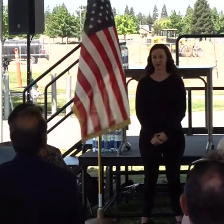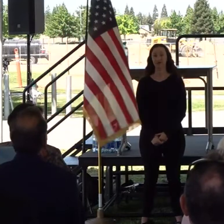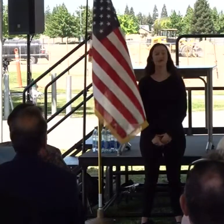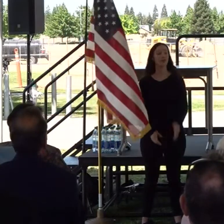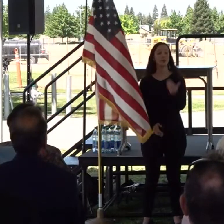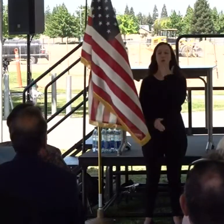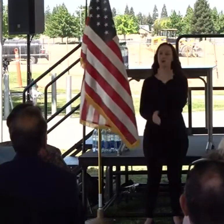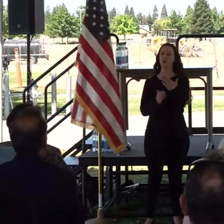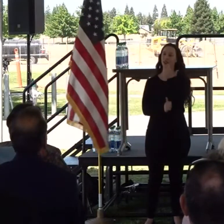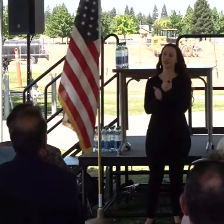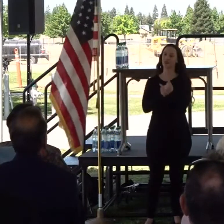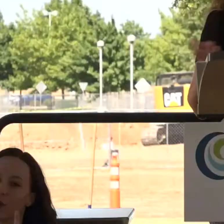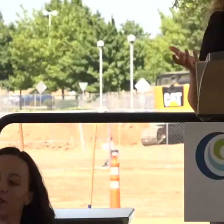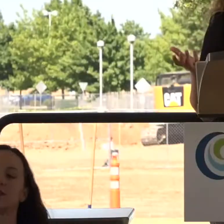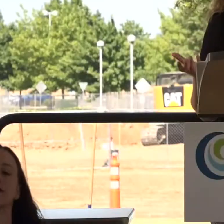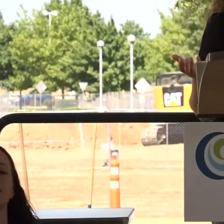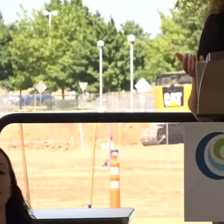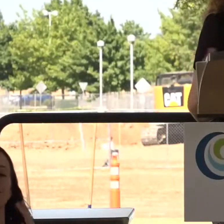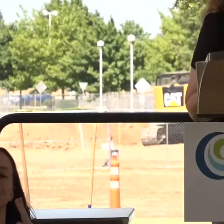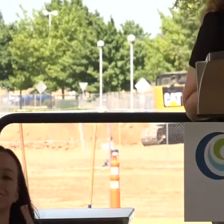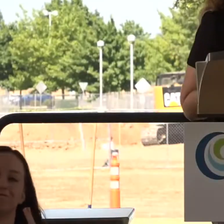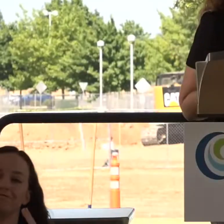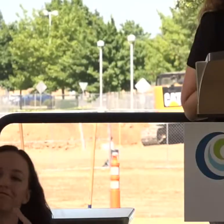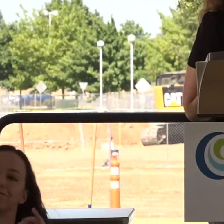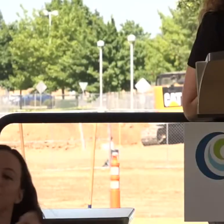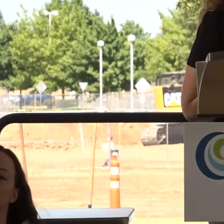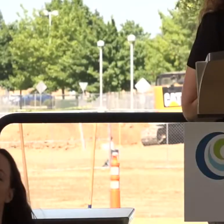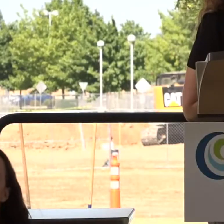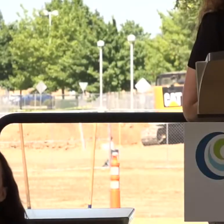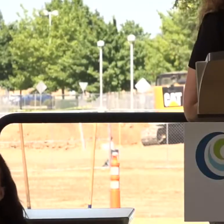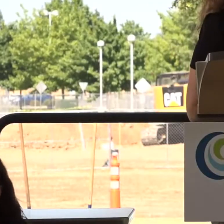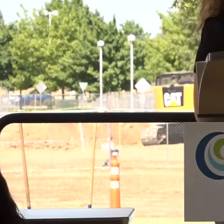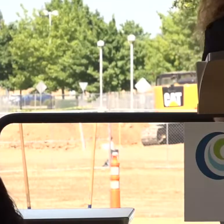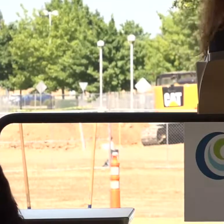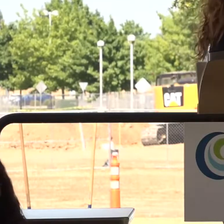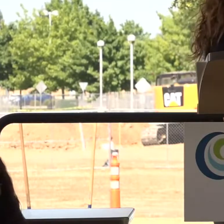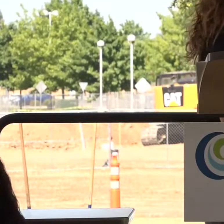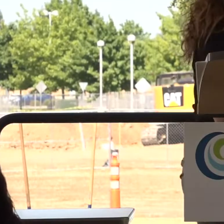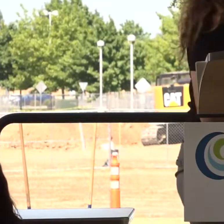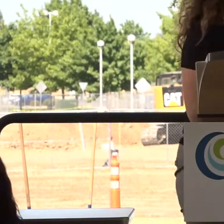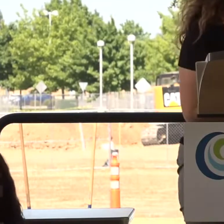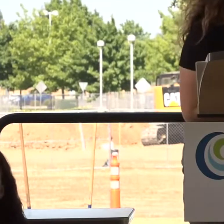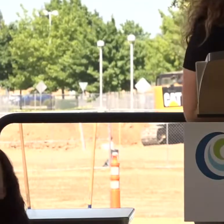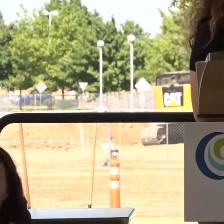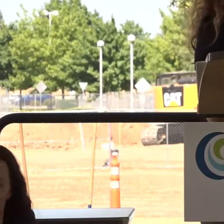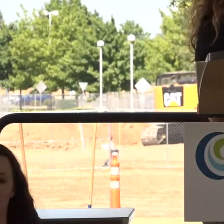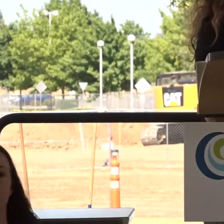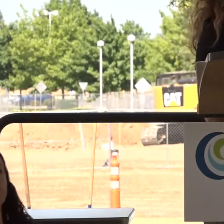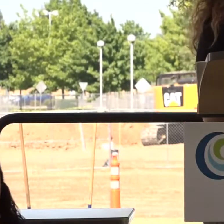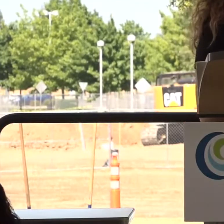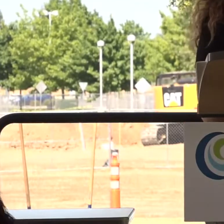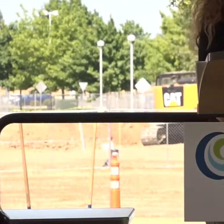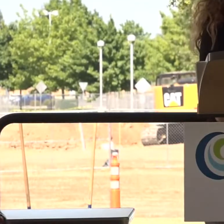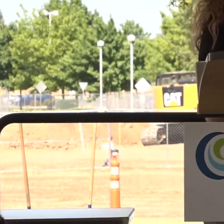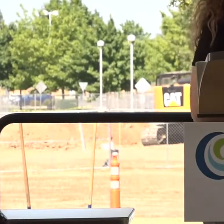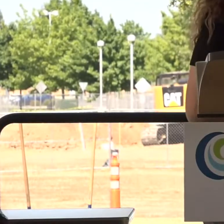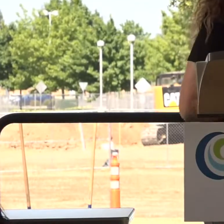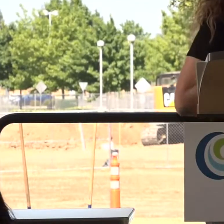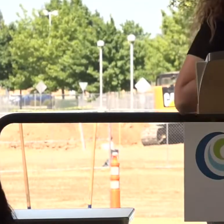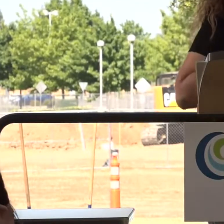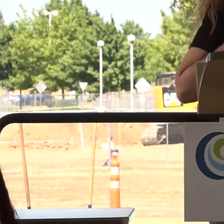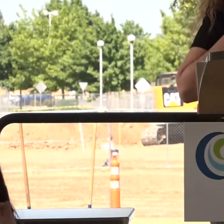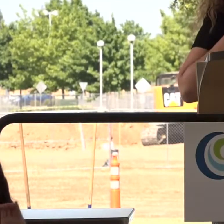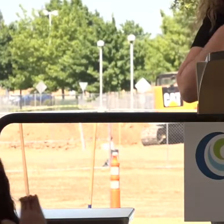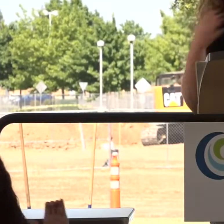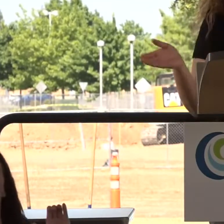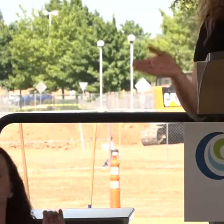Good morning, everyone. I am very honored to be here on behalf of Senator Melissa Hurtado to congratulate Clovis Community College,